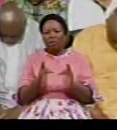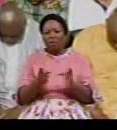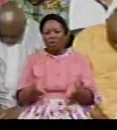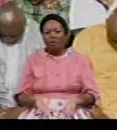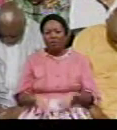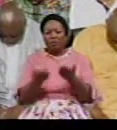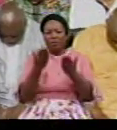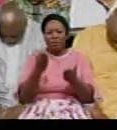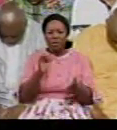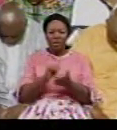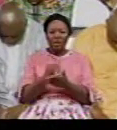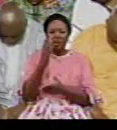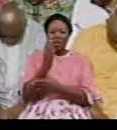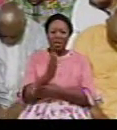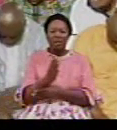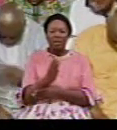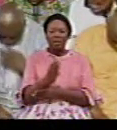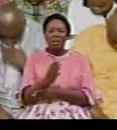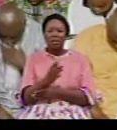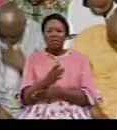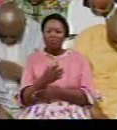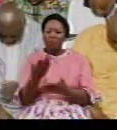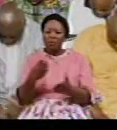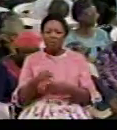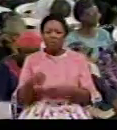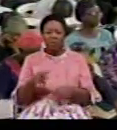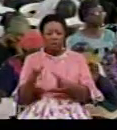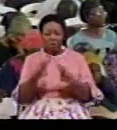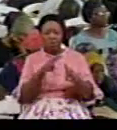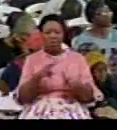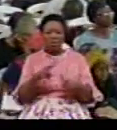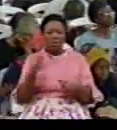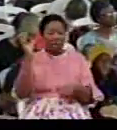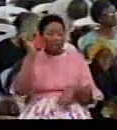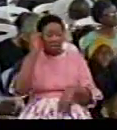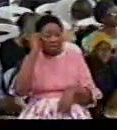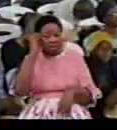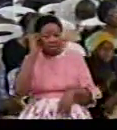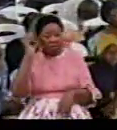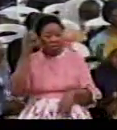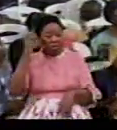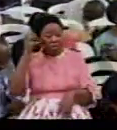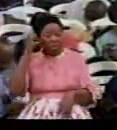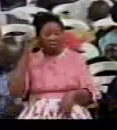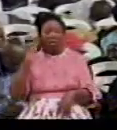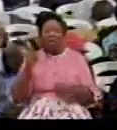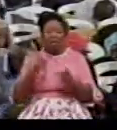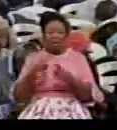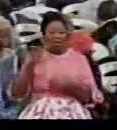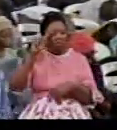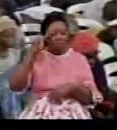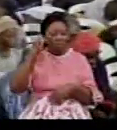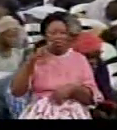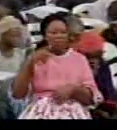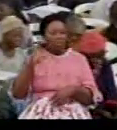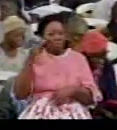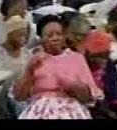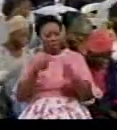now children of God. Children of God. No more children of